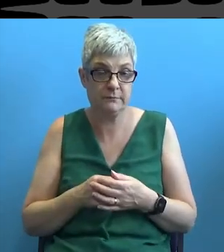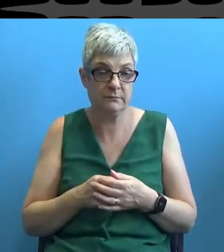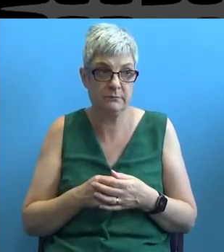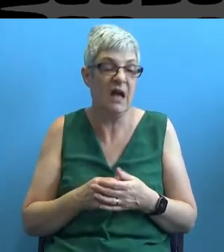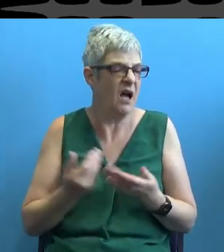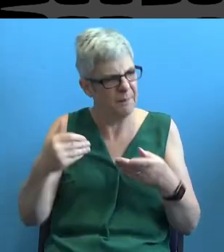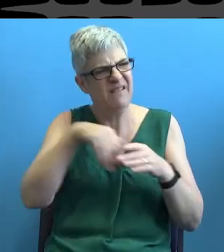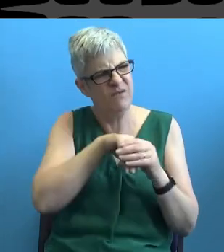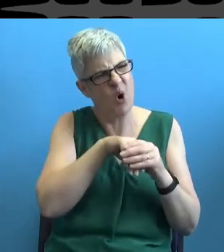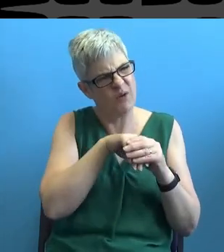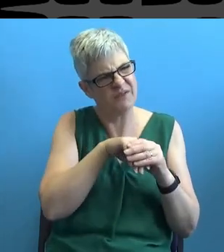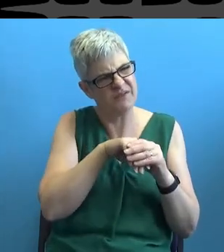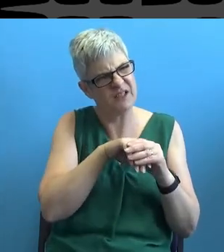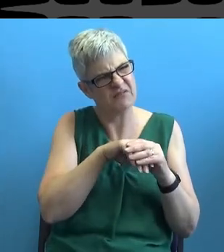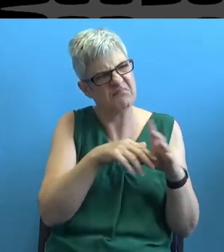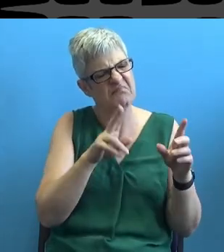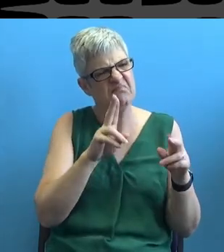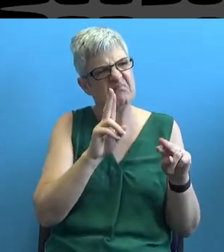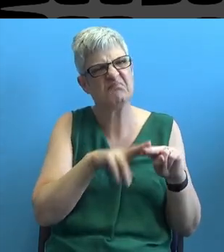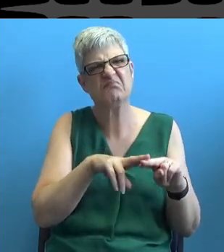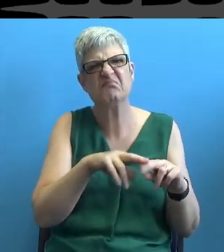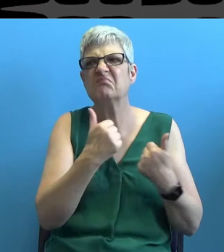I'll only be involved if it suits.